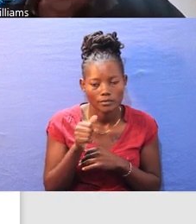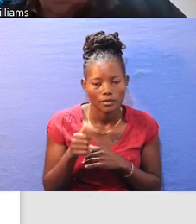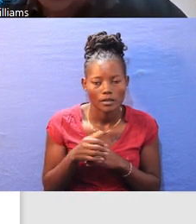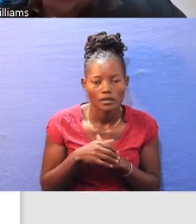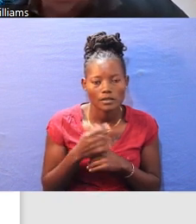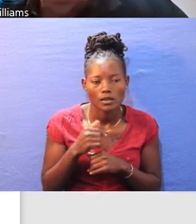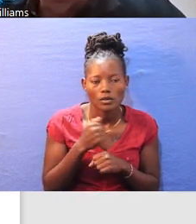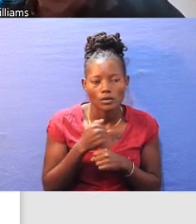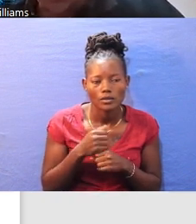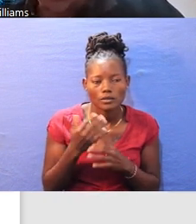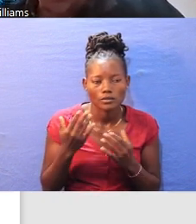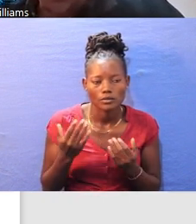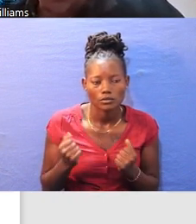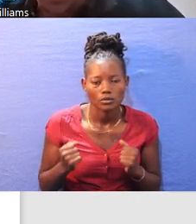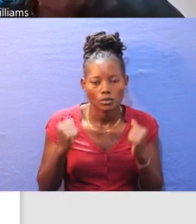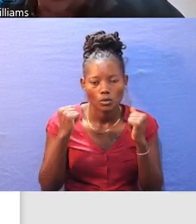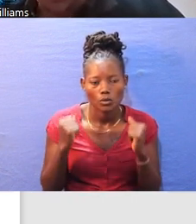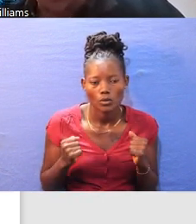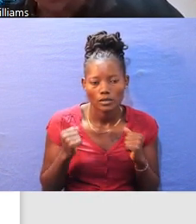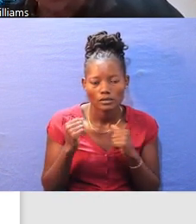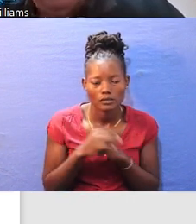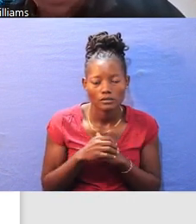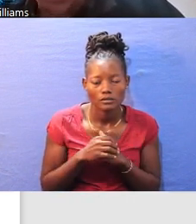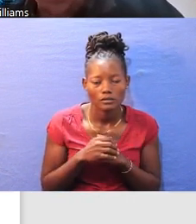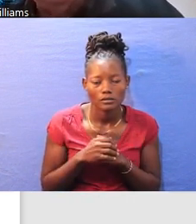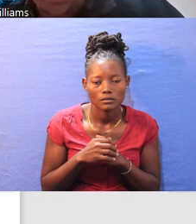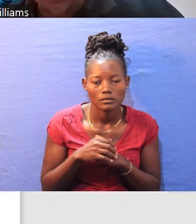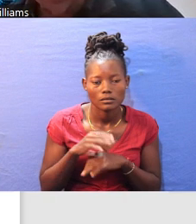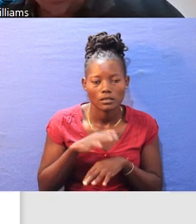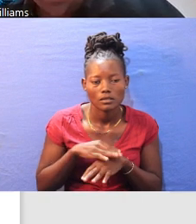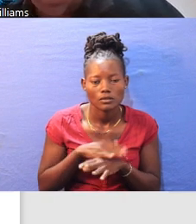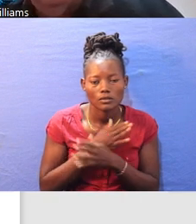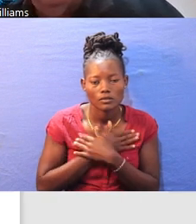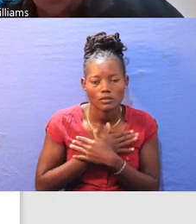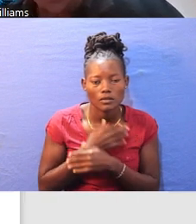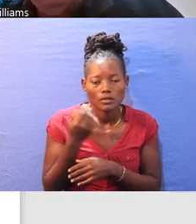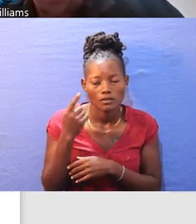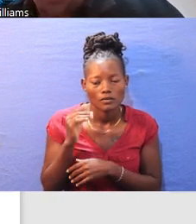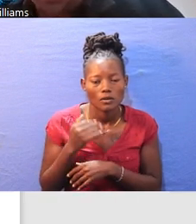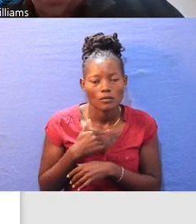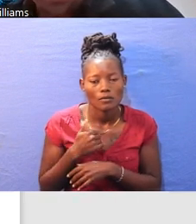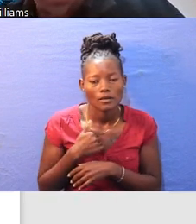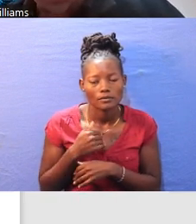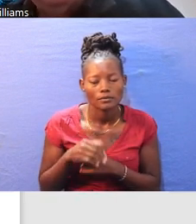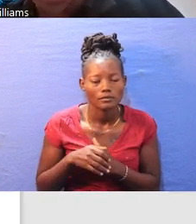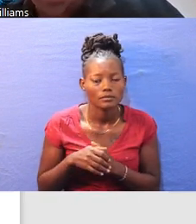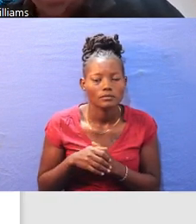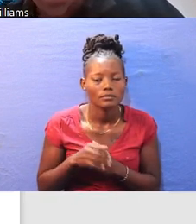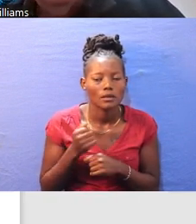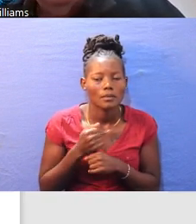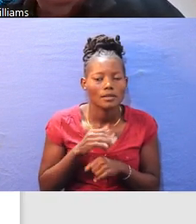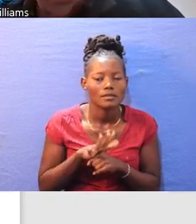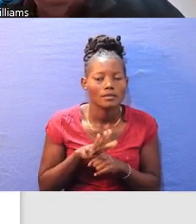Back 30 years ago, we put way too much emphasis, I think, on technique. A good friend of mine, Lauren